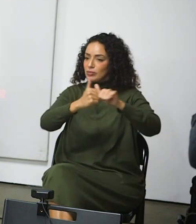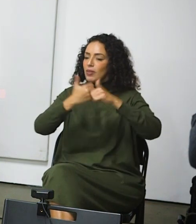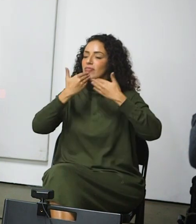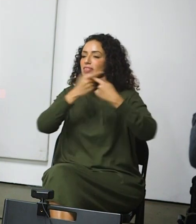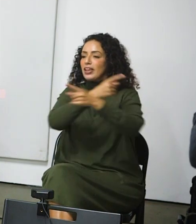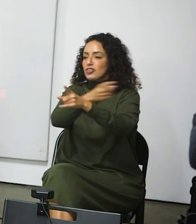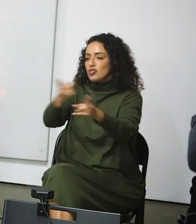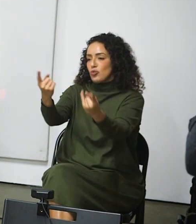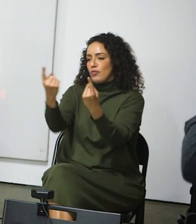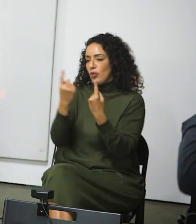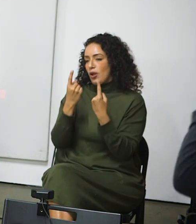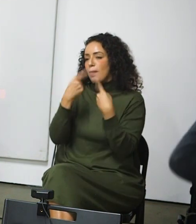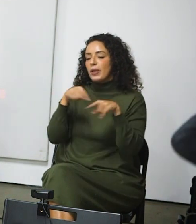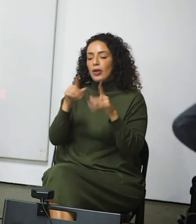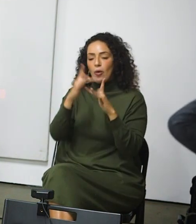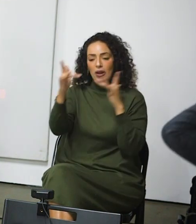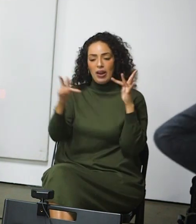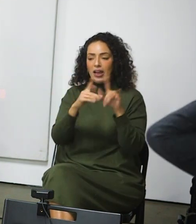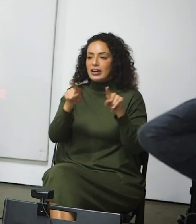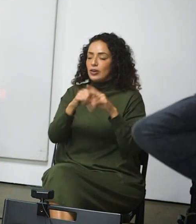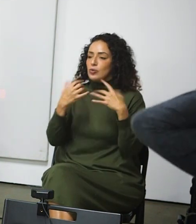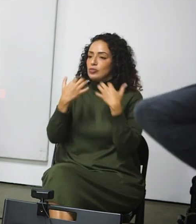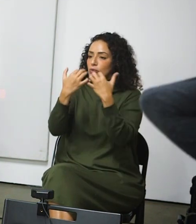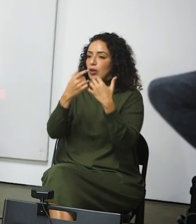being here online and in person. And we can continue the